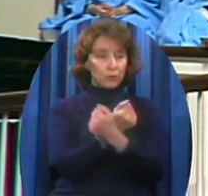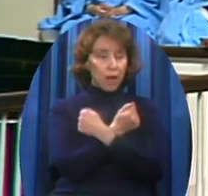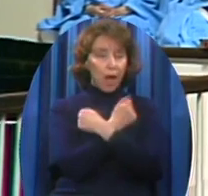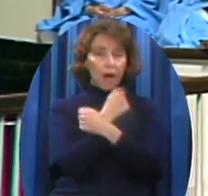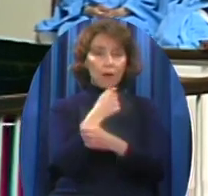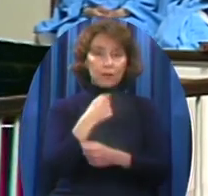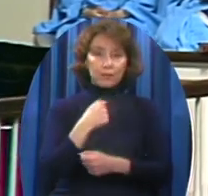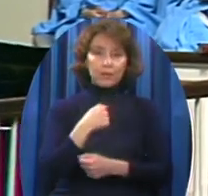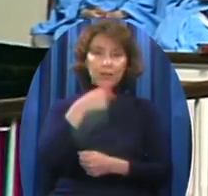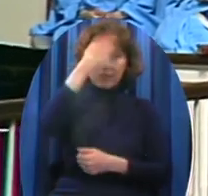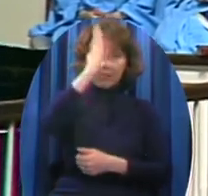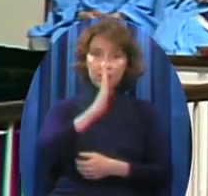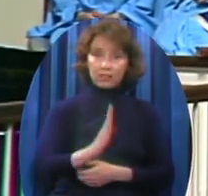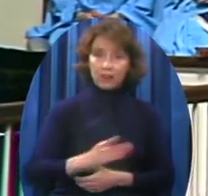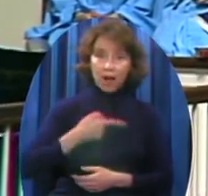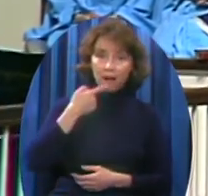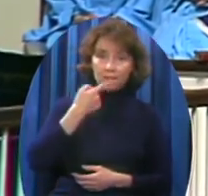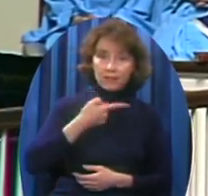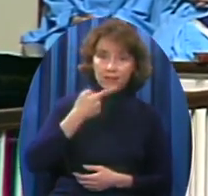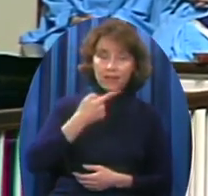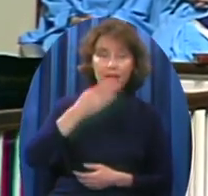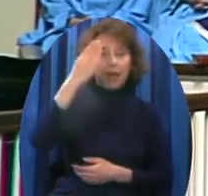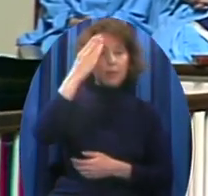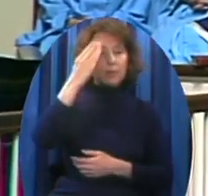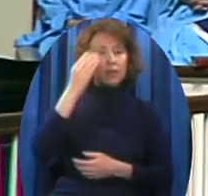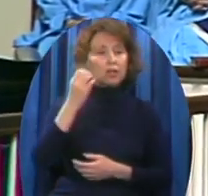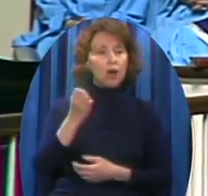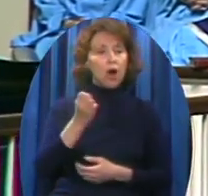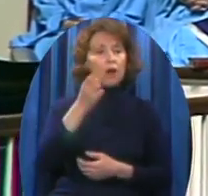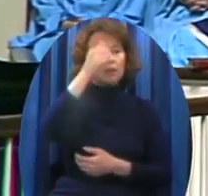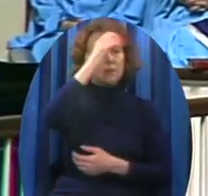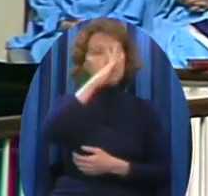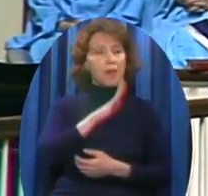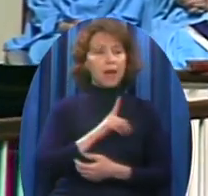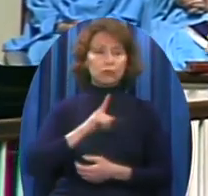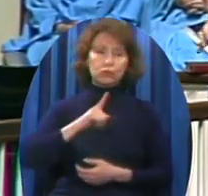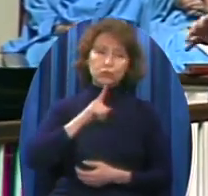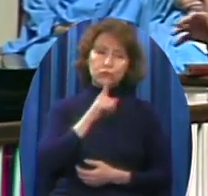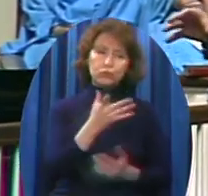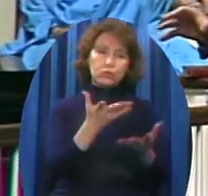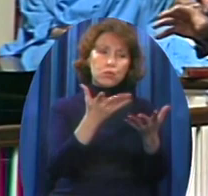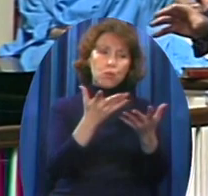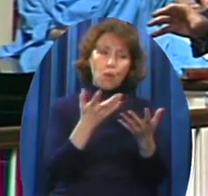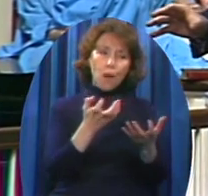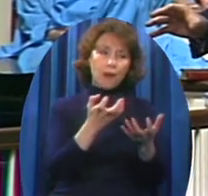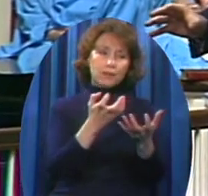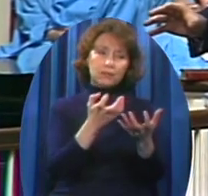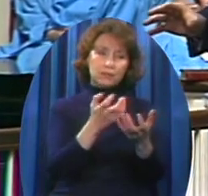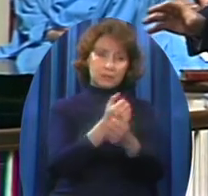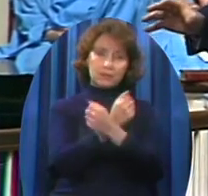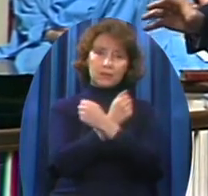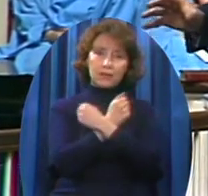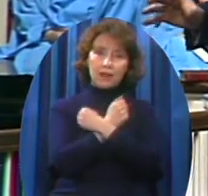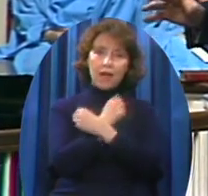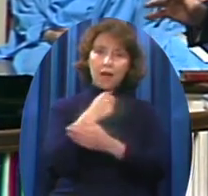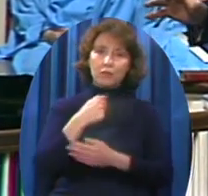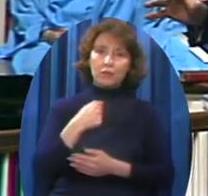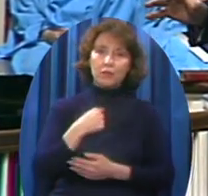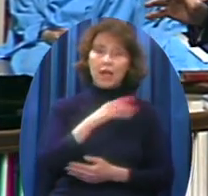because He really wants to. and to walk with